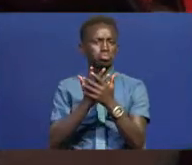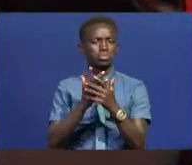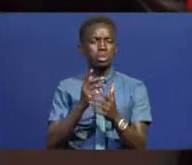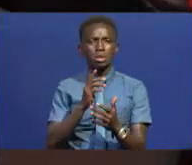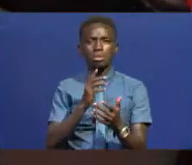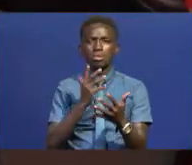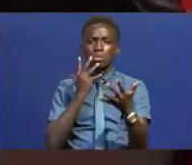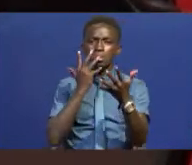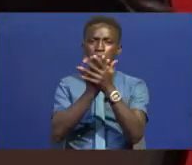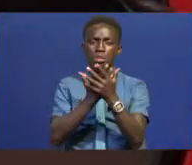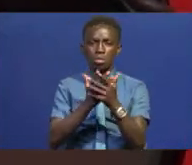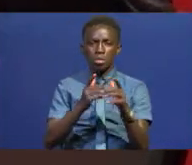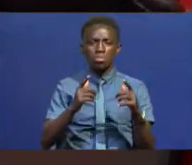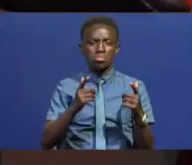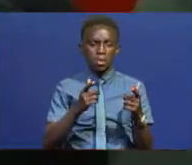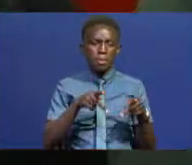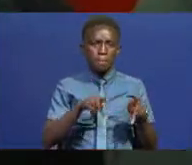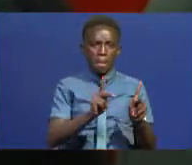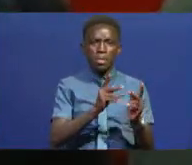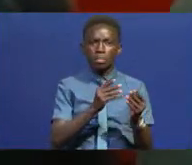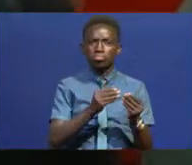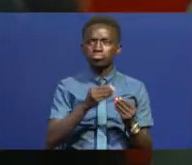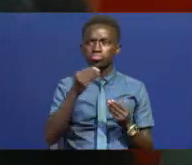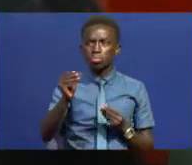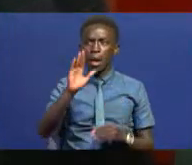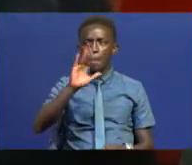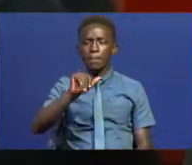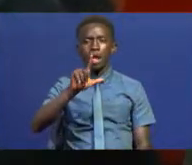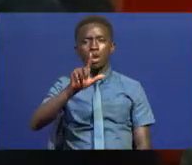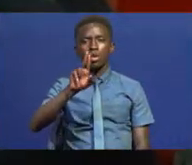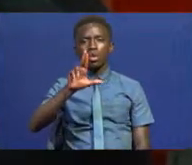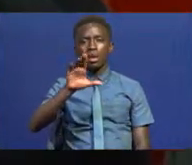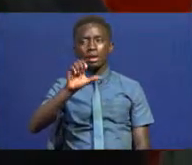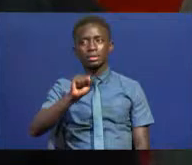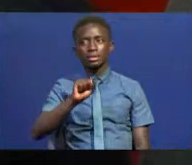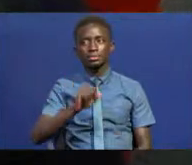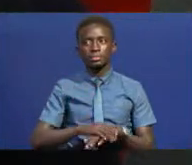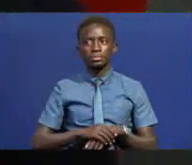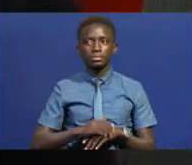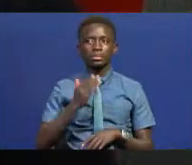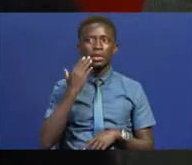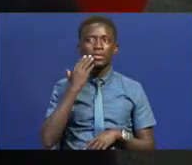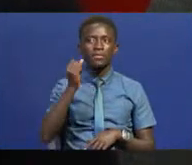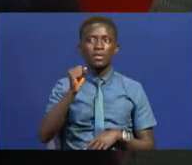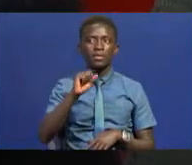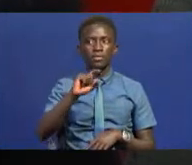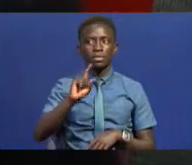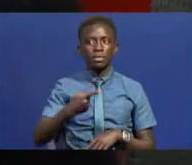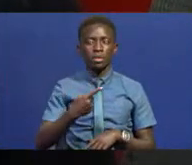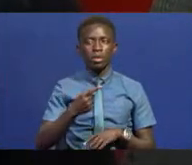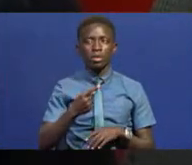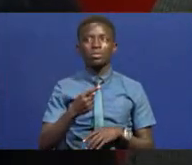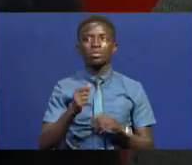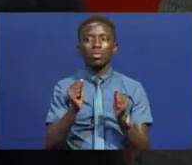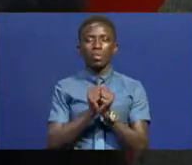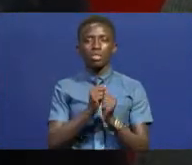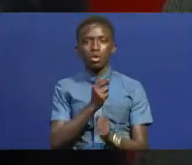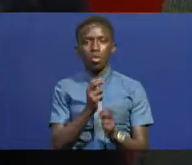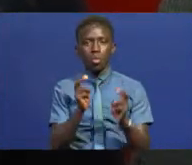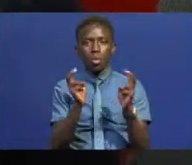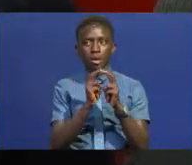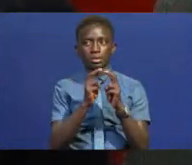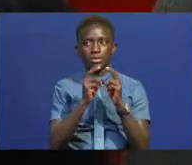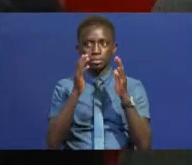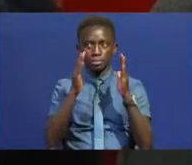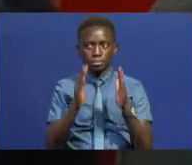the trial magistrate Lucas Onyina. Kenya shillings 500,000 with one contact person.